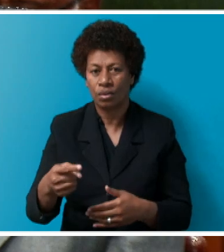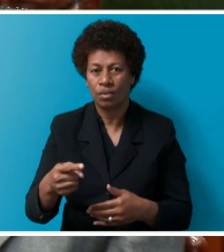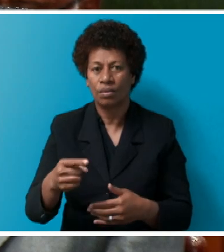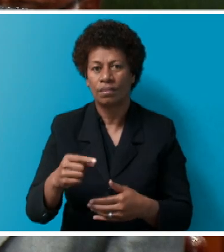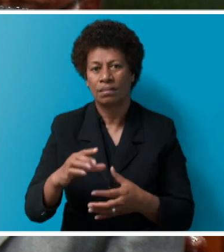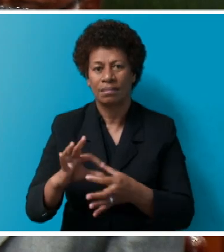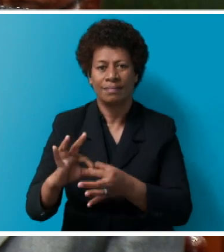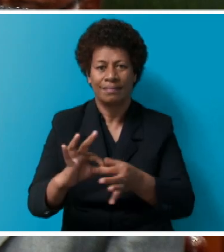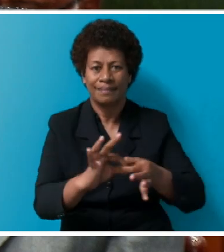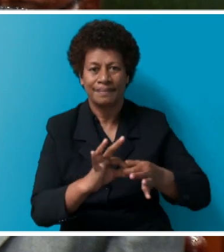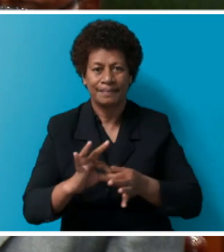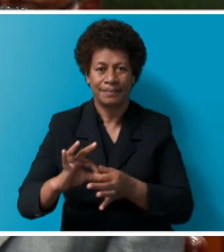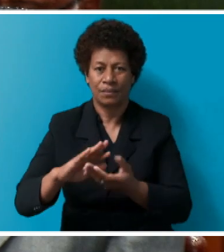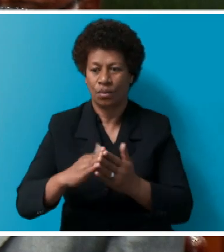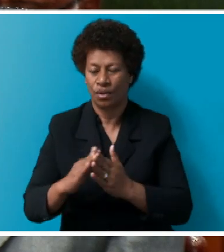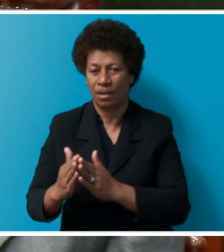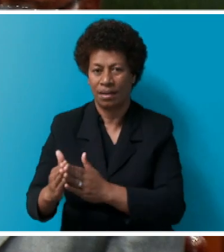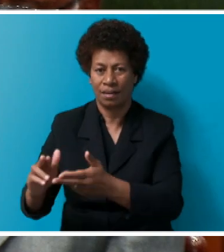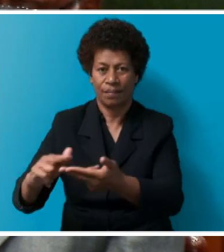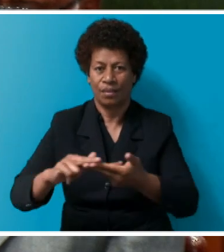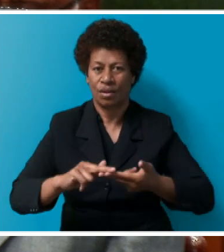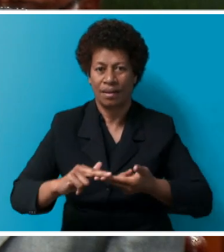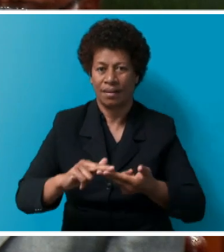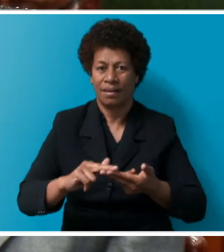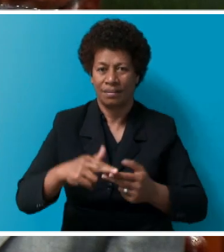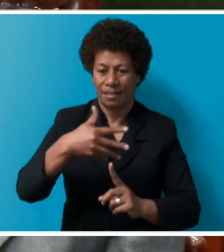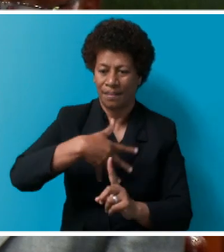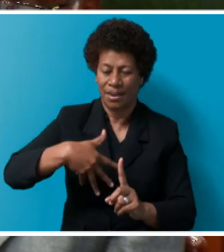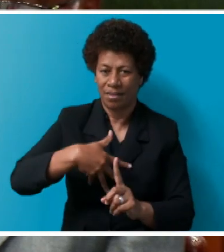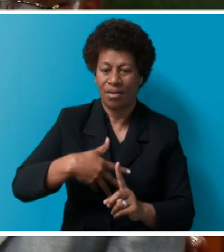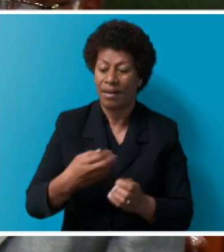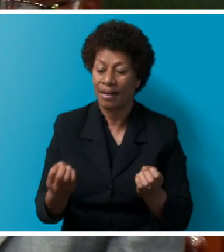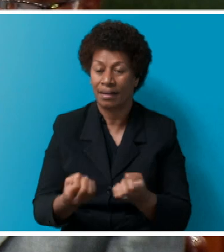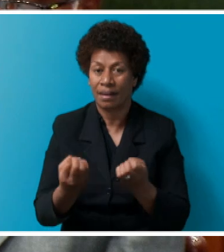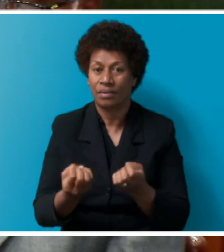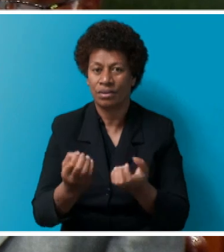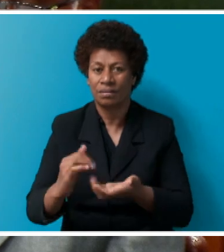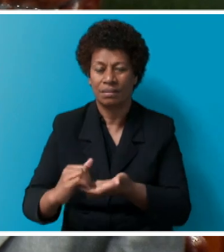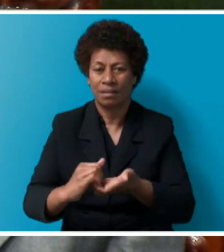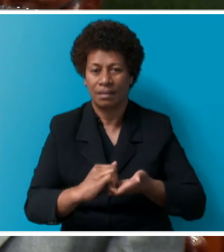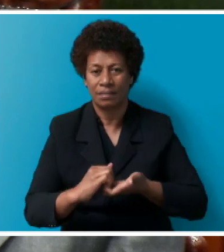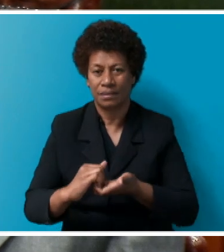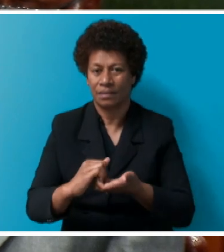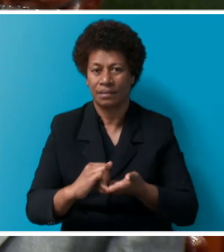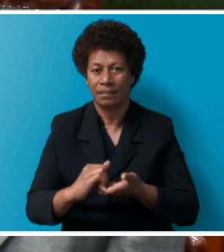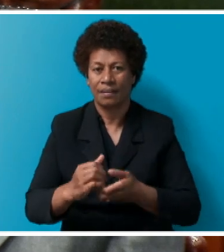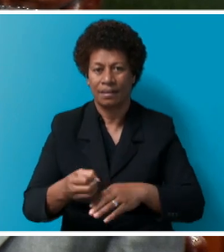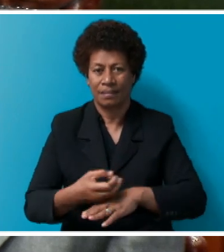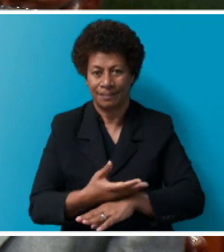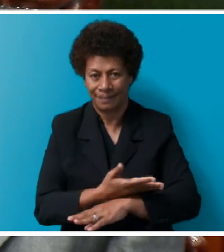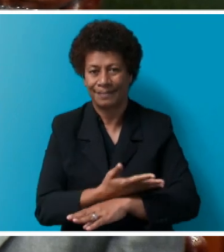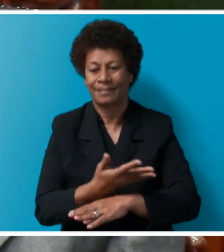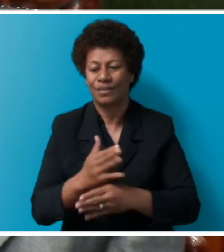their communities, uniting people across backgrounds and encouraging collaborations that enhances community